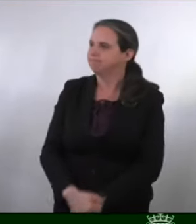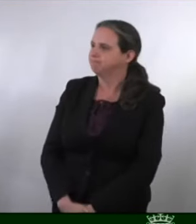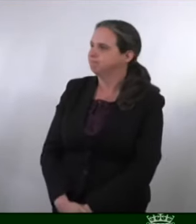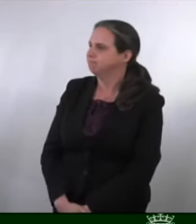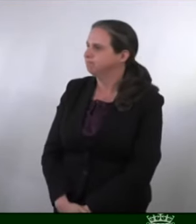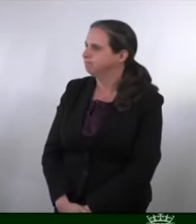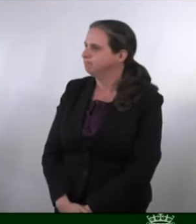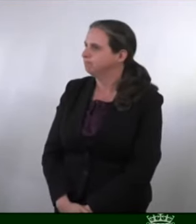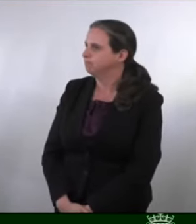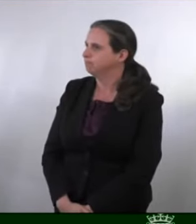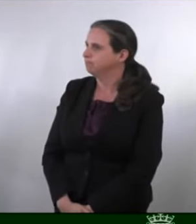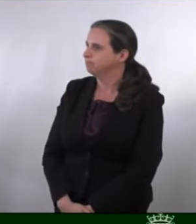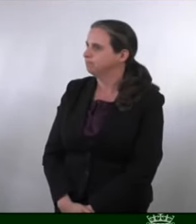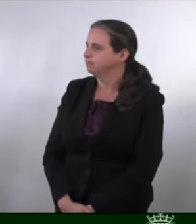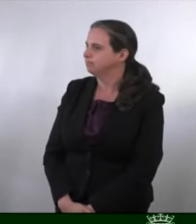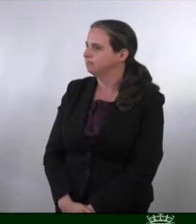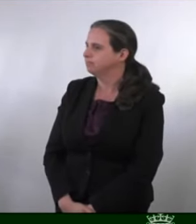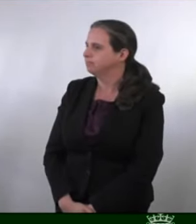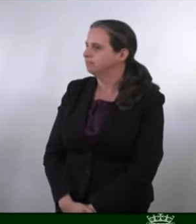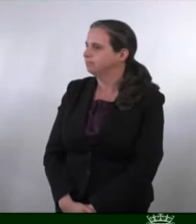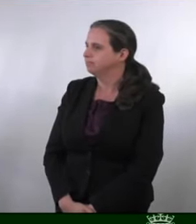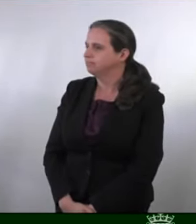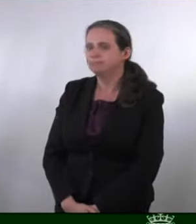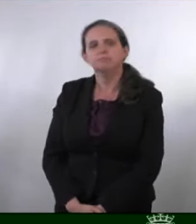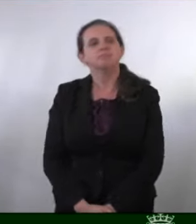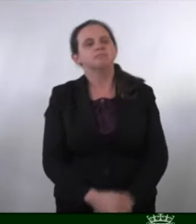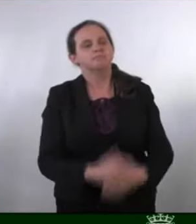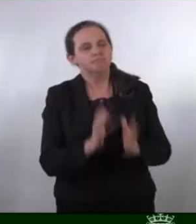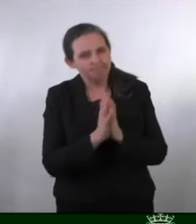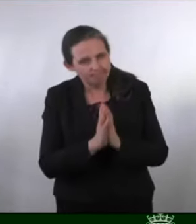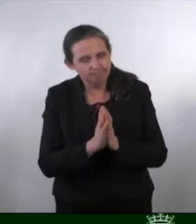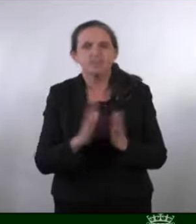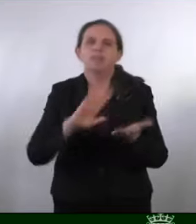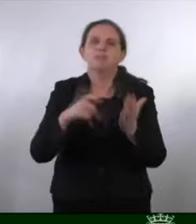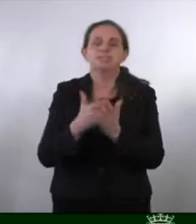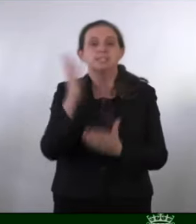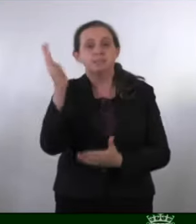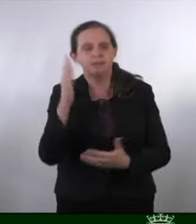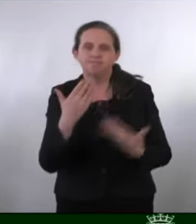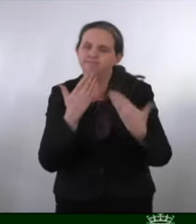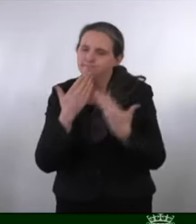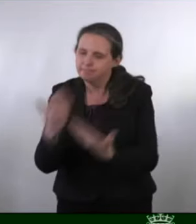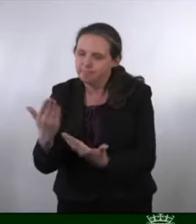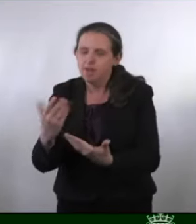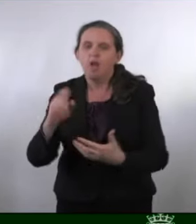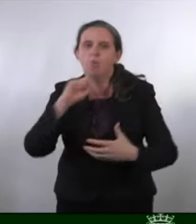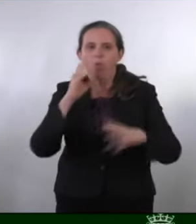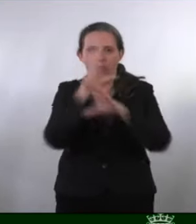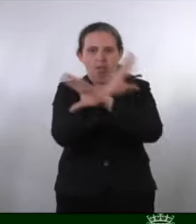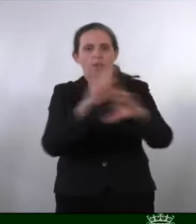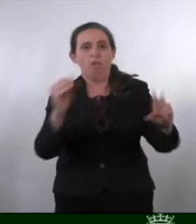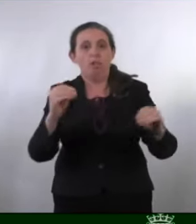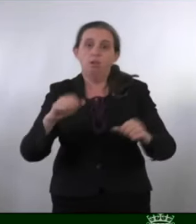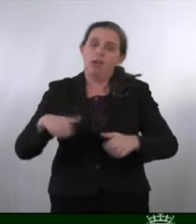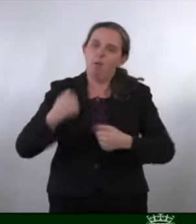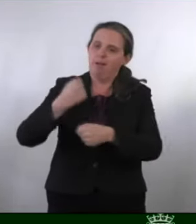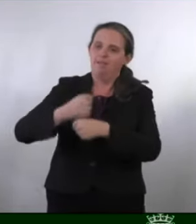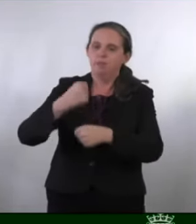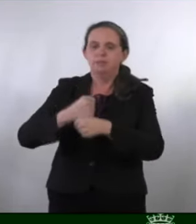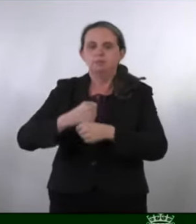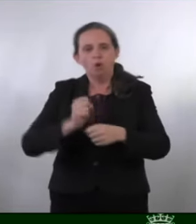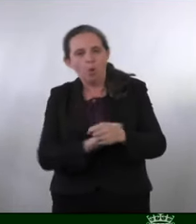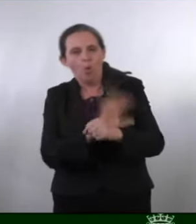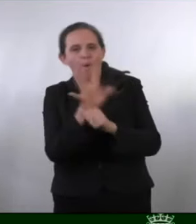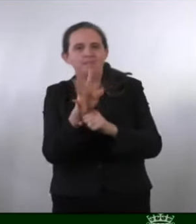Mr. Speaker, thank you very much. And with your permission, I will make a statement on the government's COVID winter plan. For the